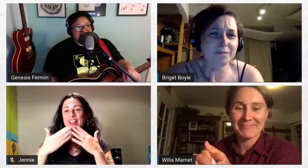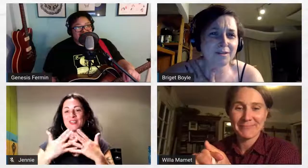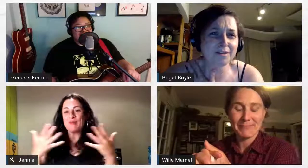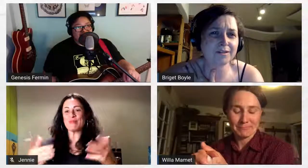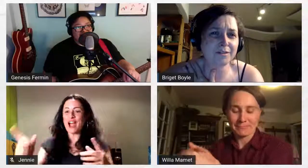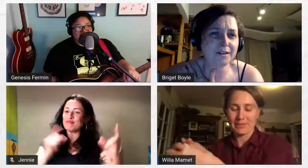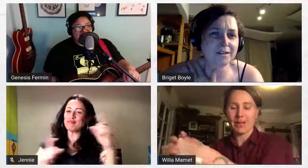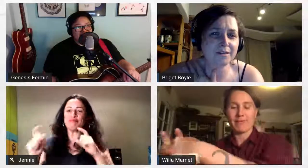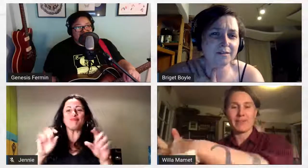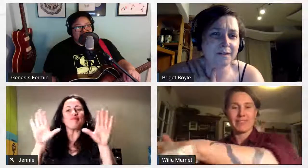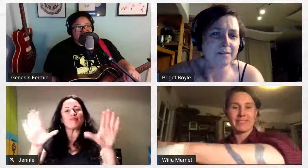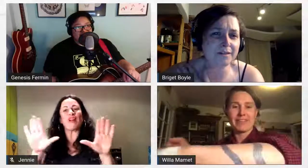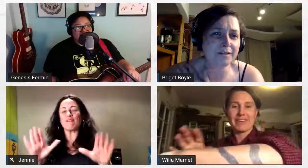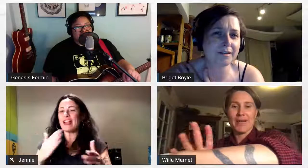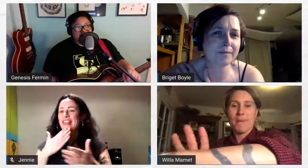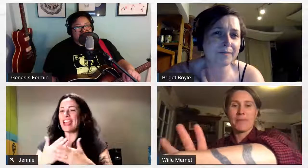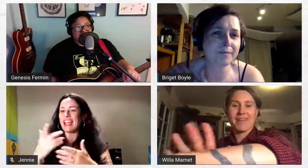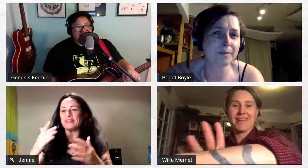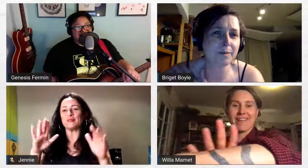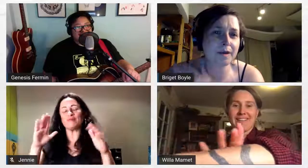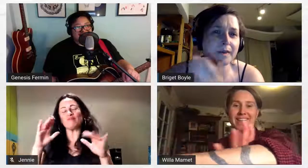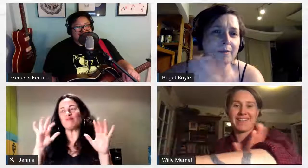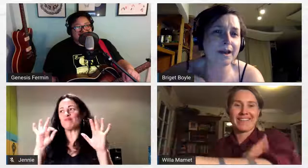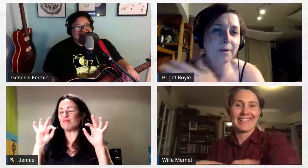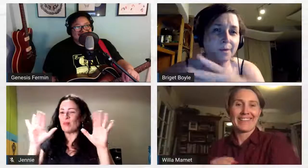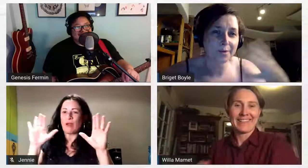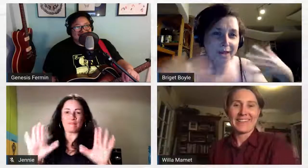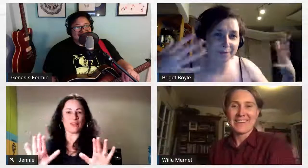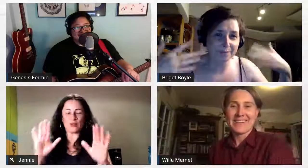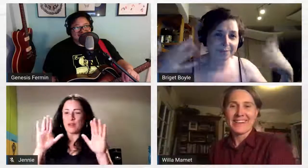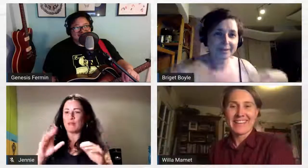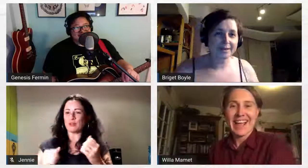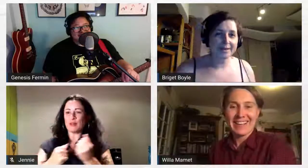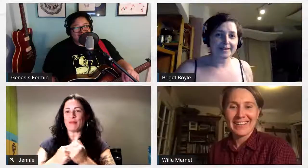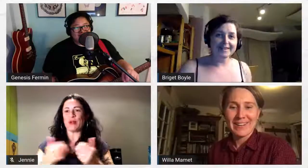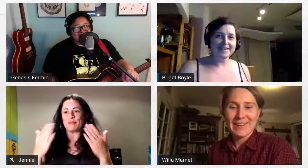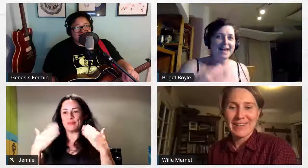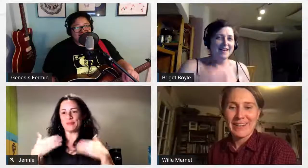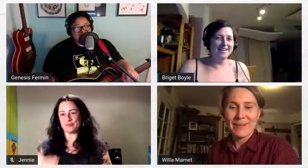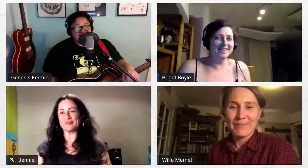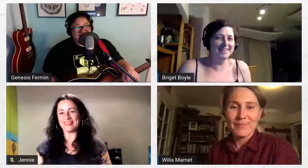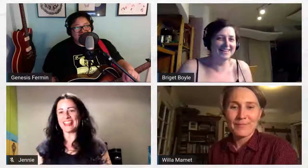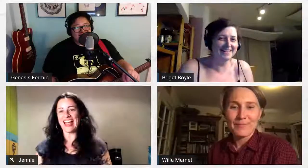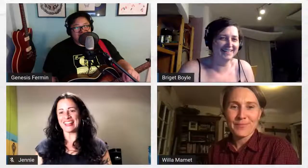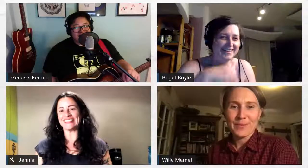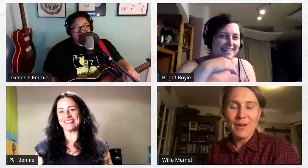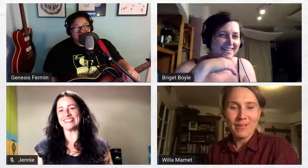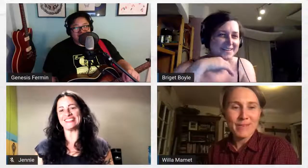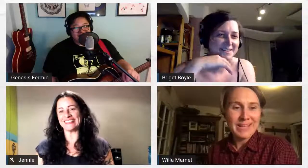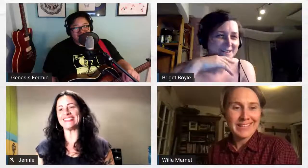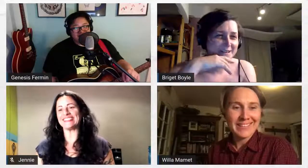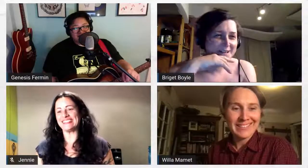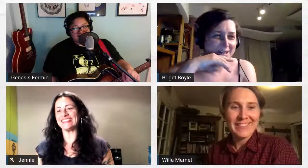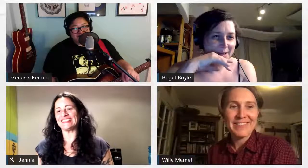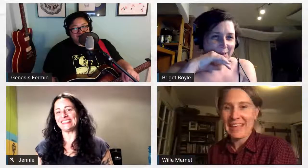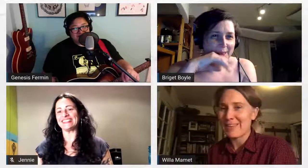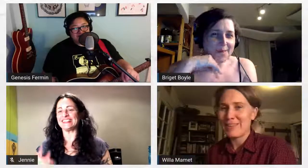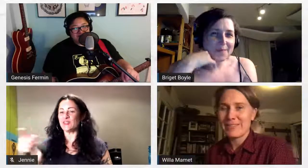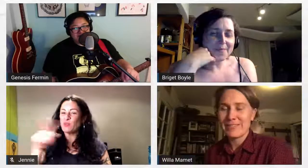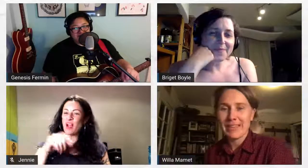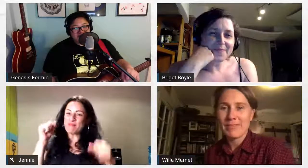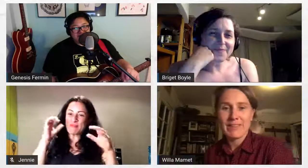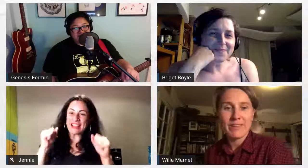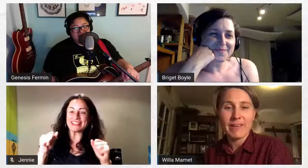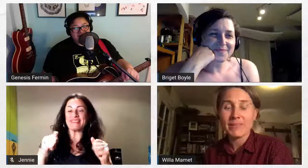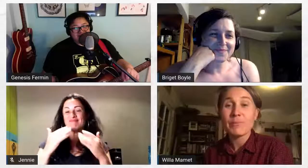means the world to us to be able to support in that way. Ooh, yeah. Yeah. Y'all are amazing. Thank